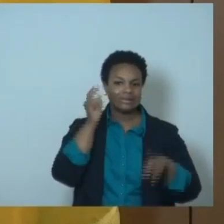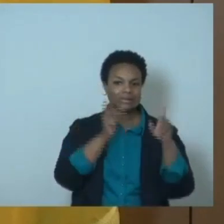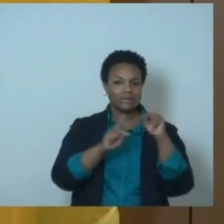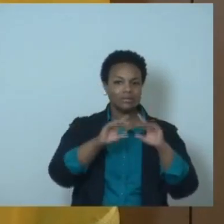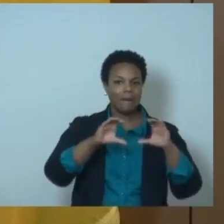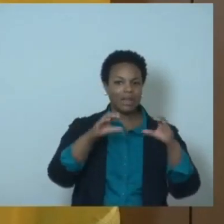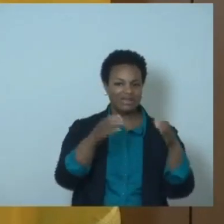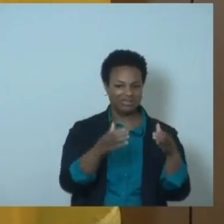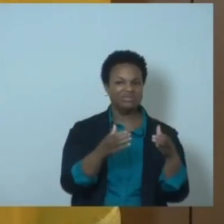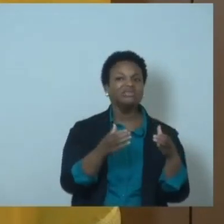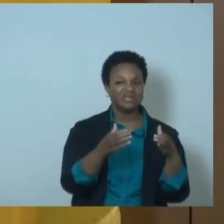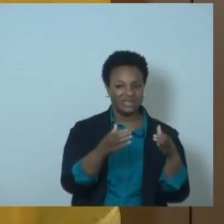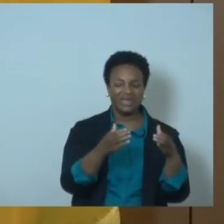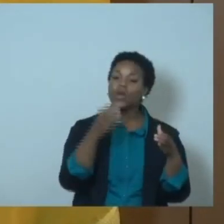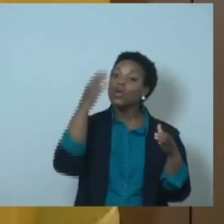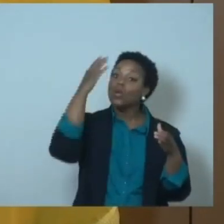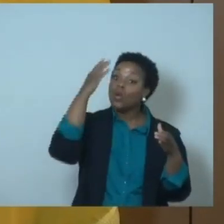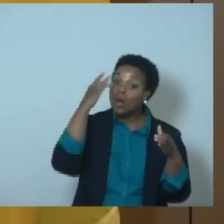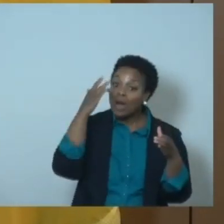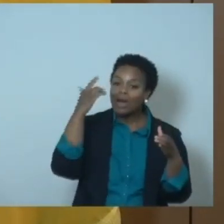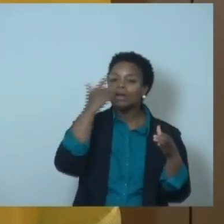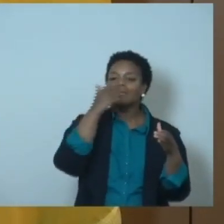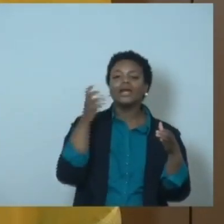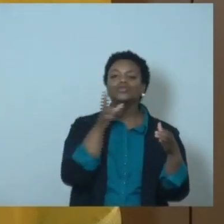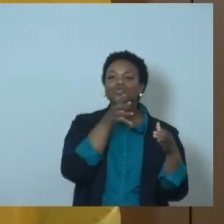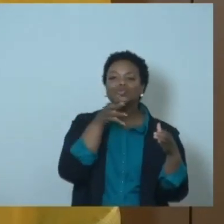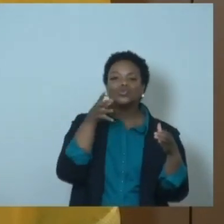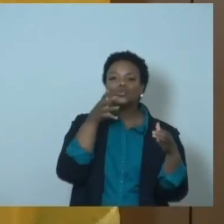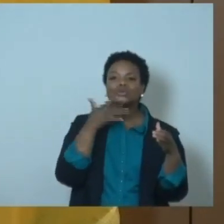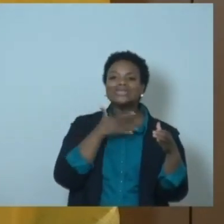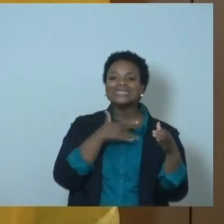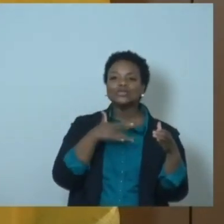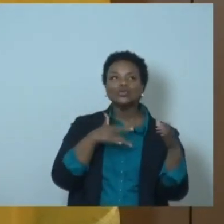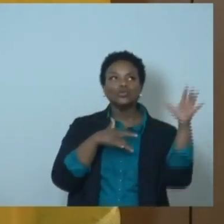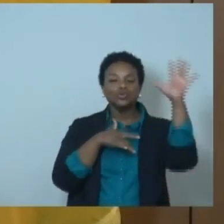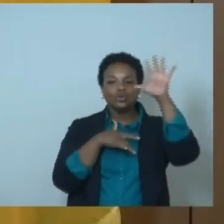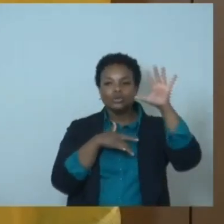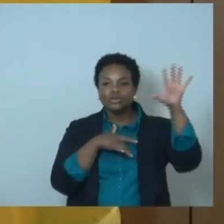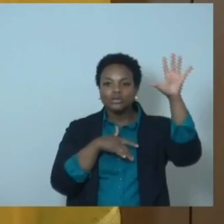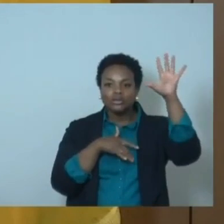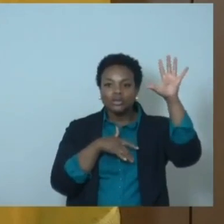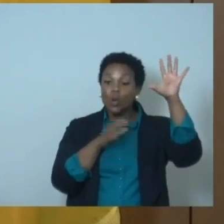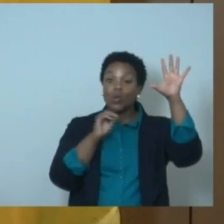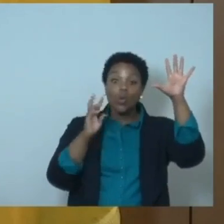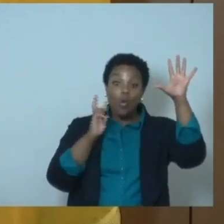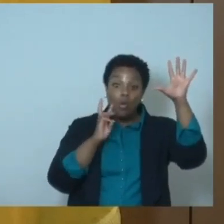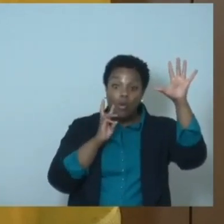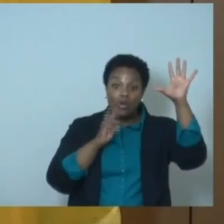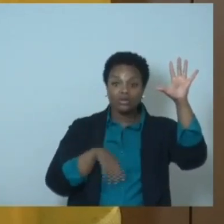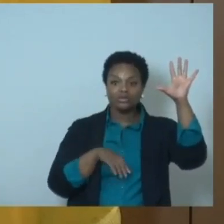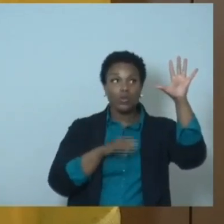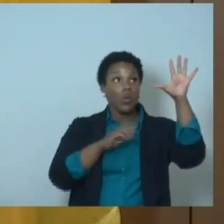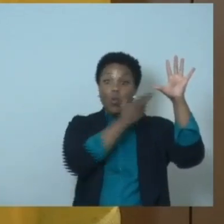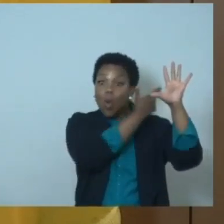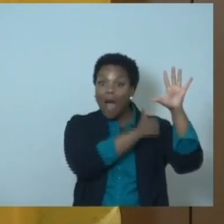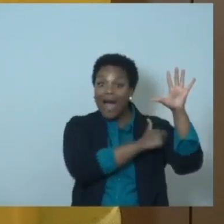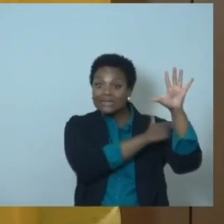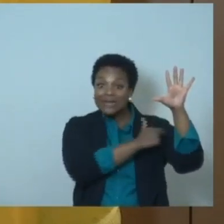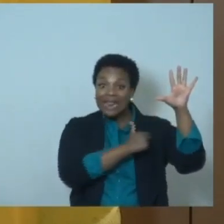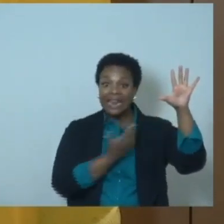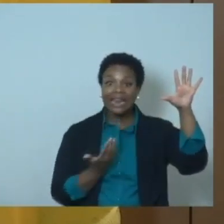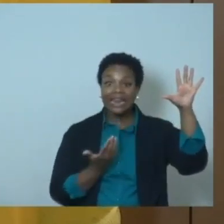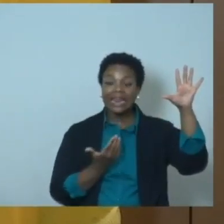about, socioeconomic and rural aspects, right? If you don't have running water or access to health care, and you're living